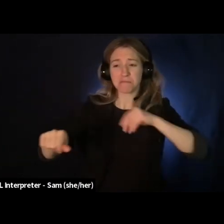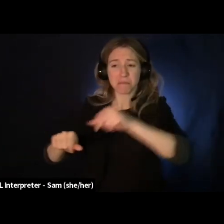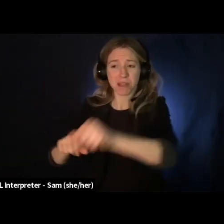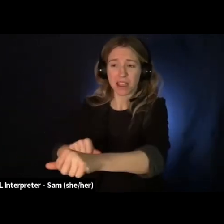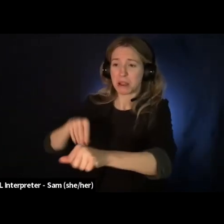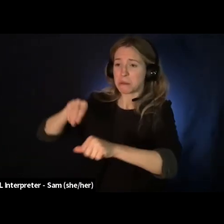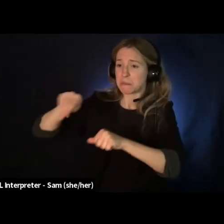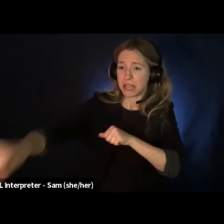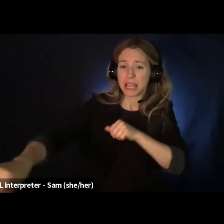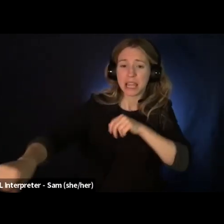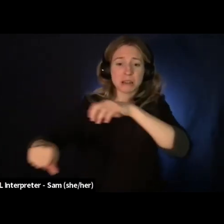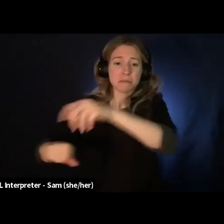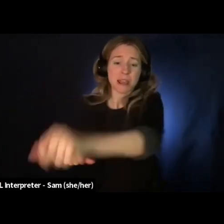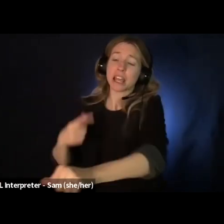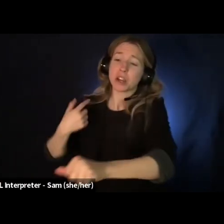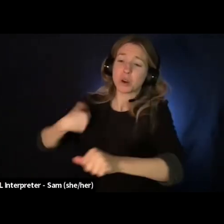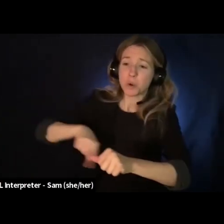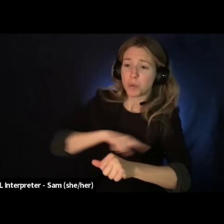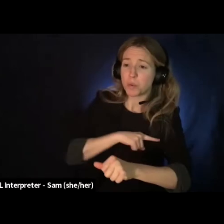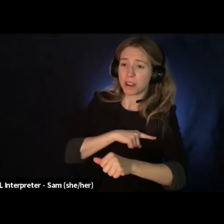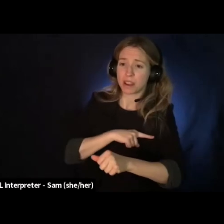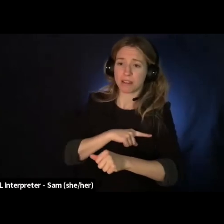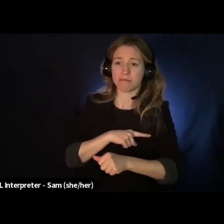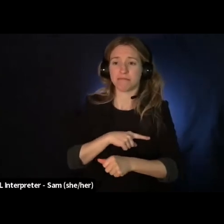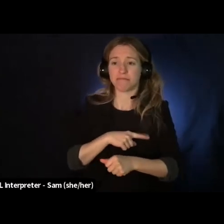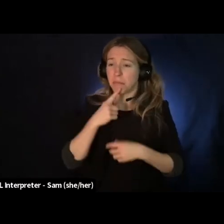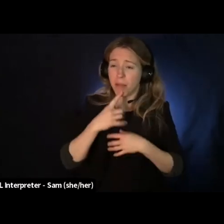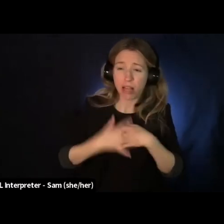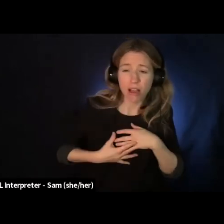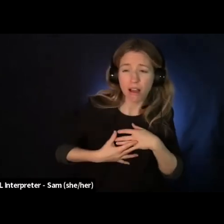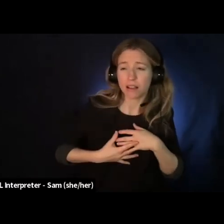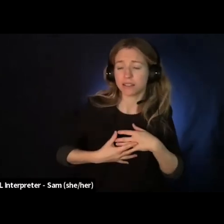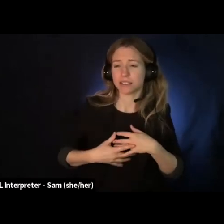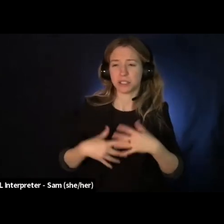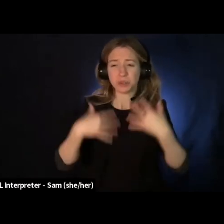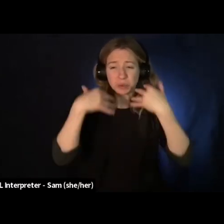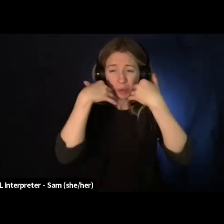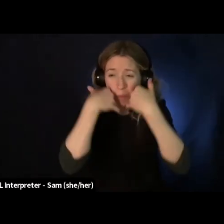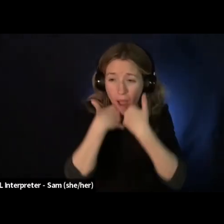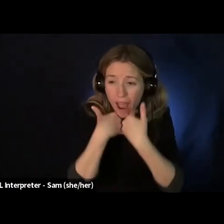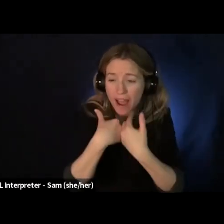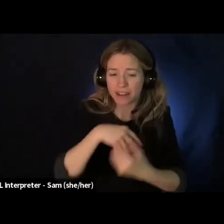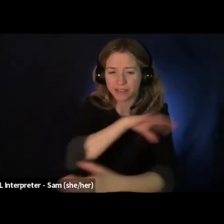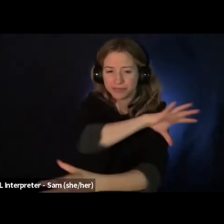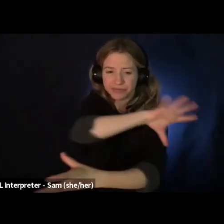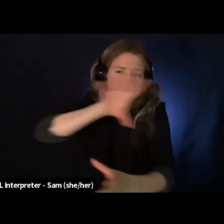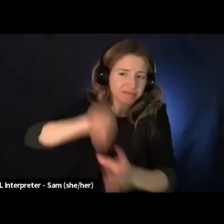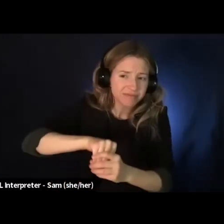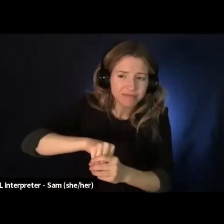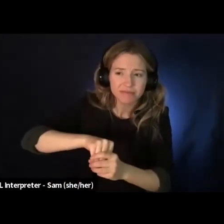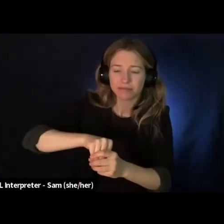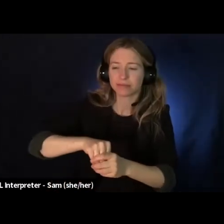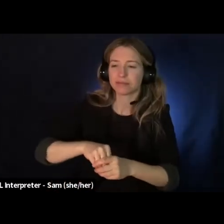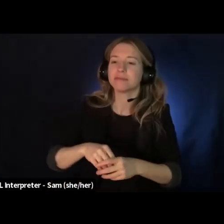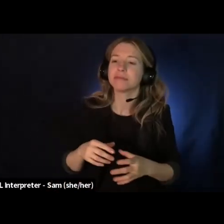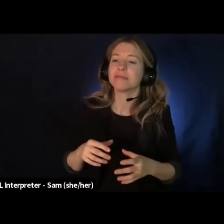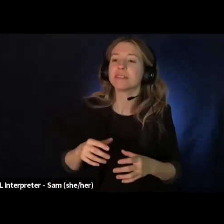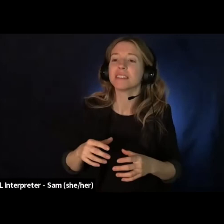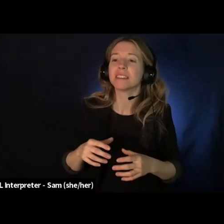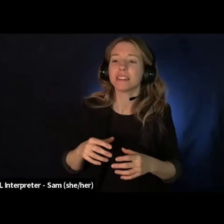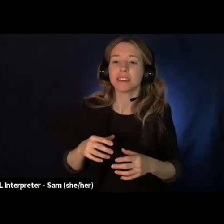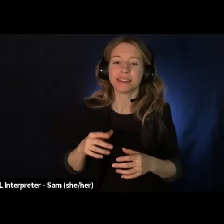be what it is today. You know, we took part of that. We sided with the rebels against